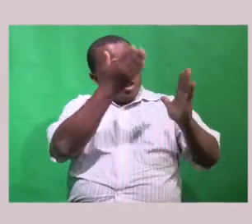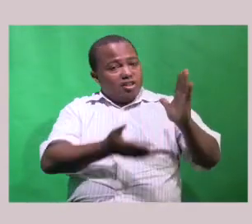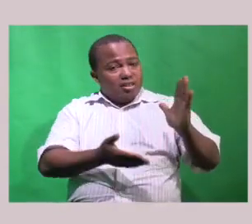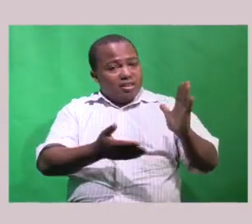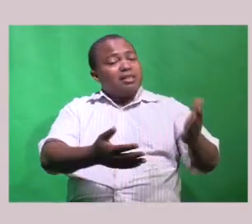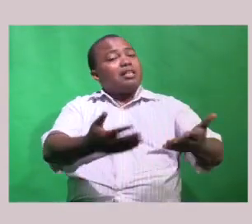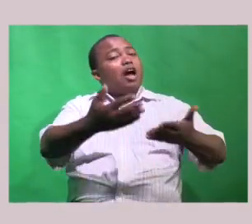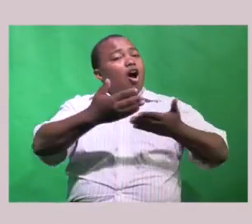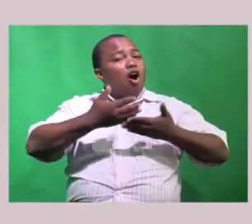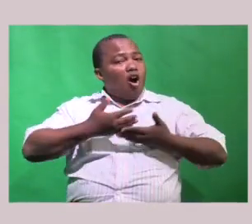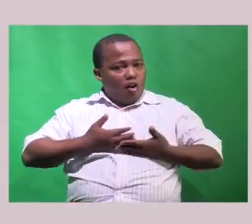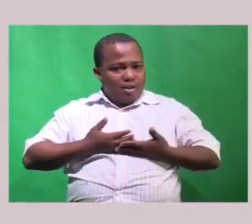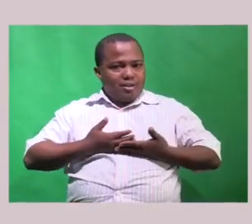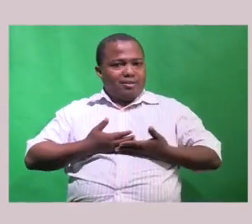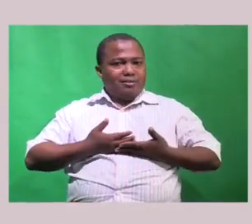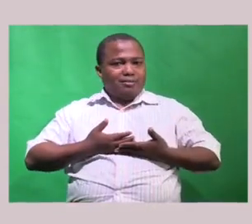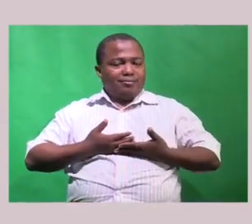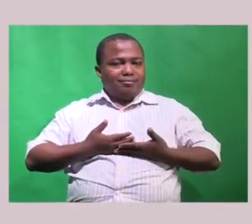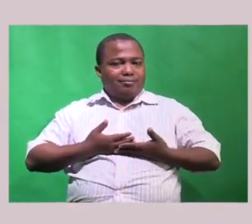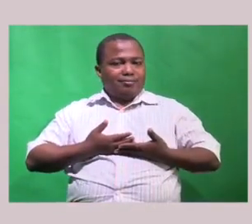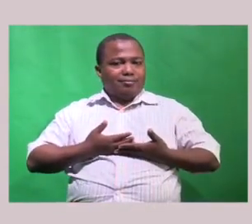owing